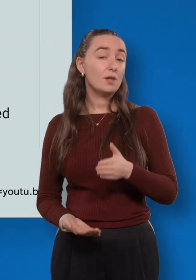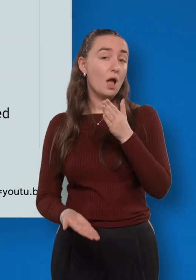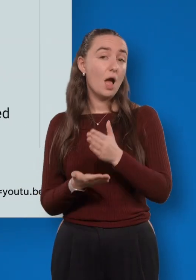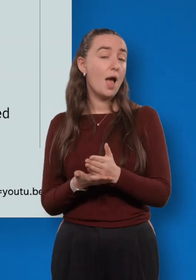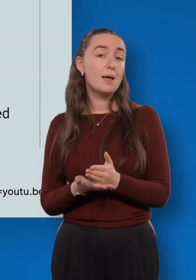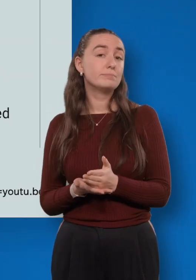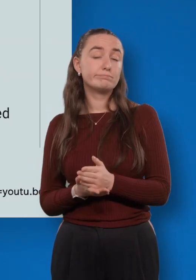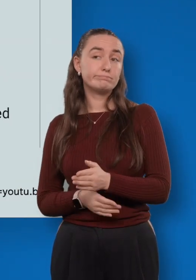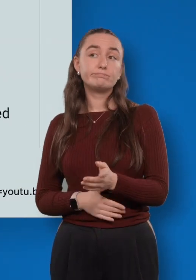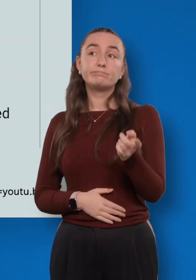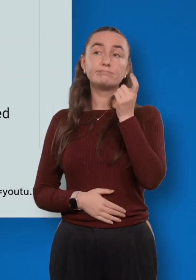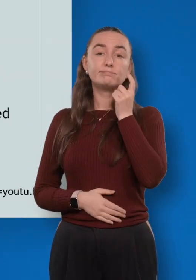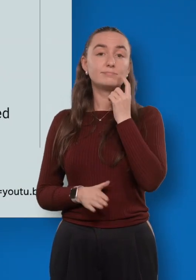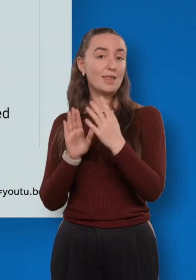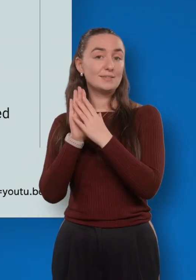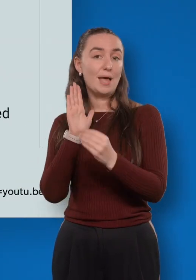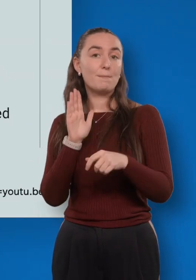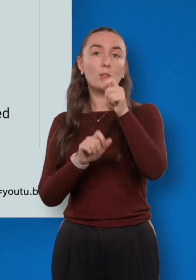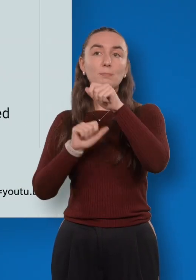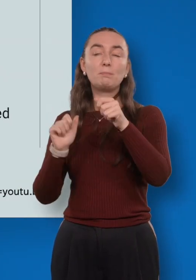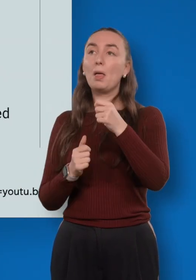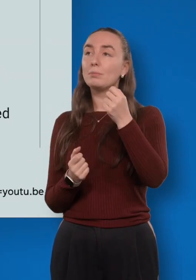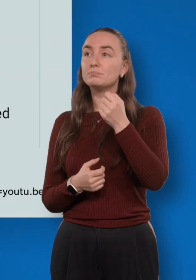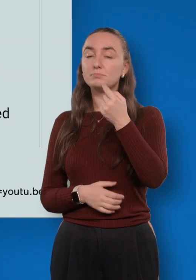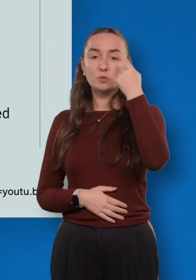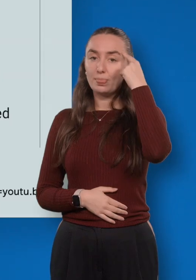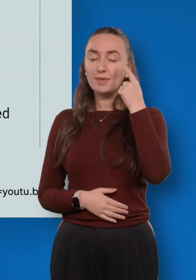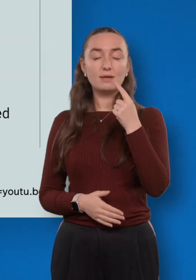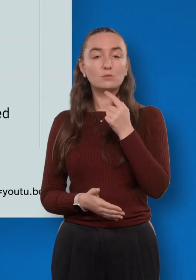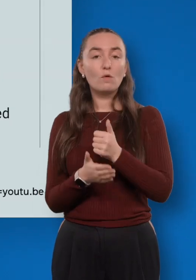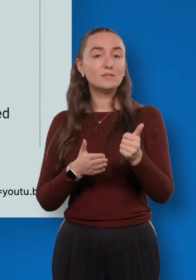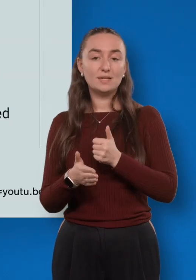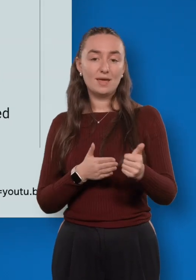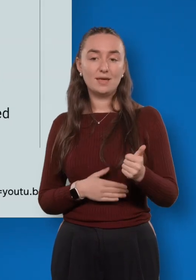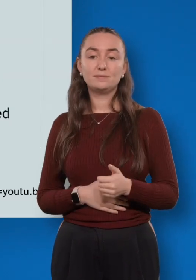example that people often don't think about, and we've embedded in our own